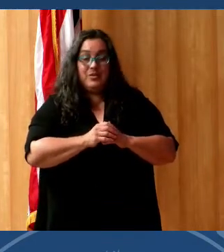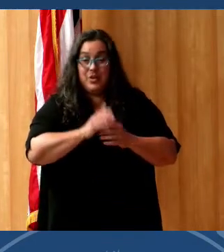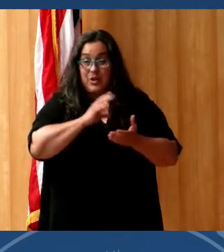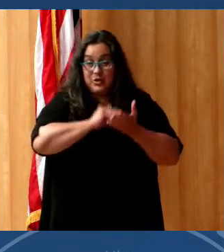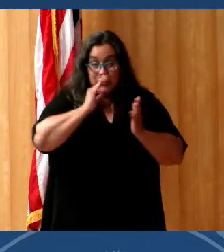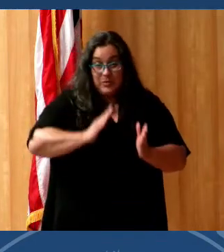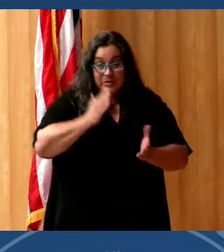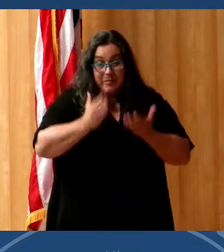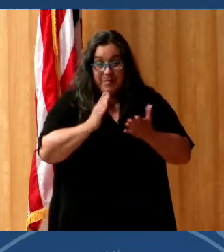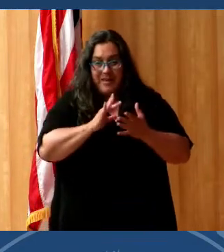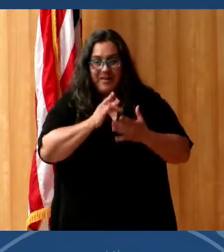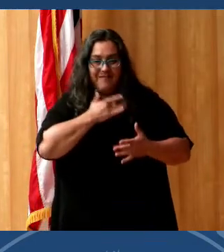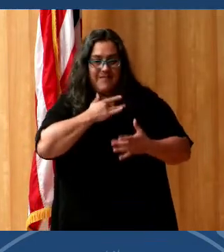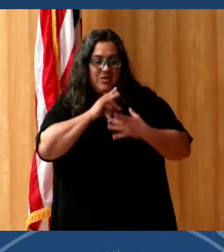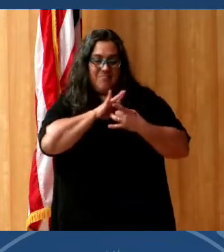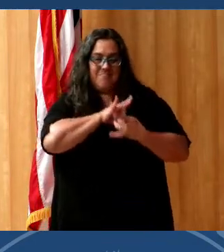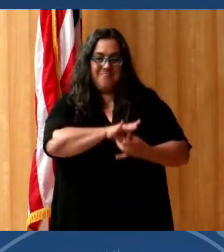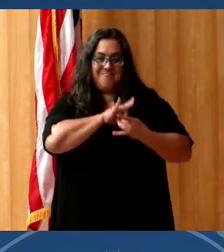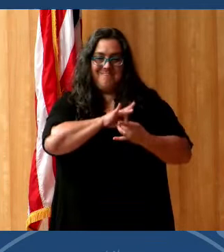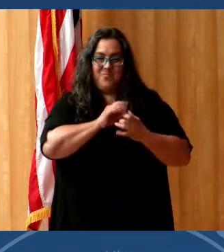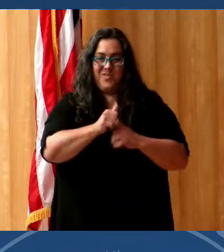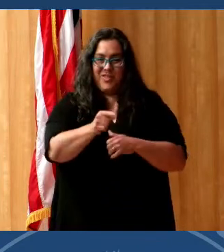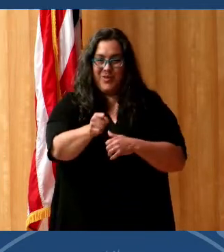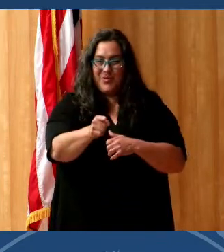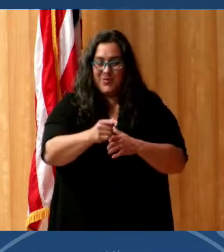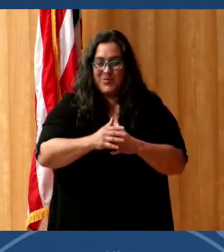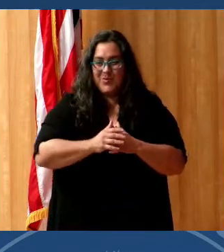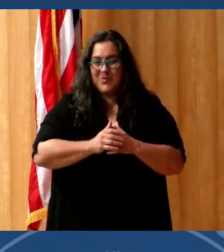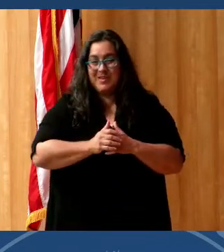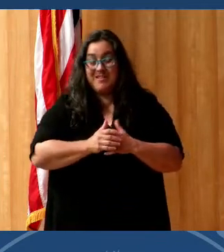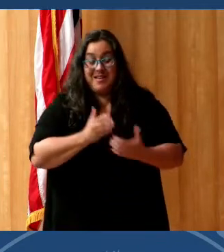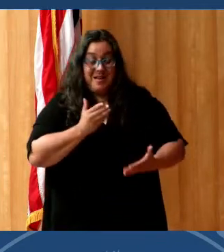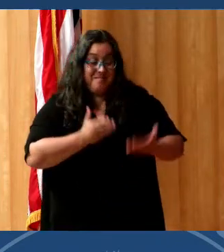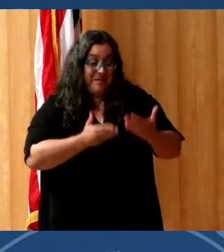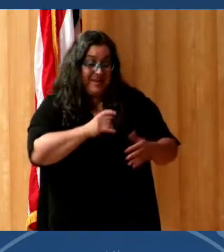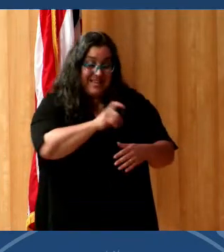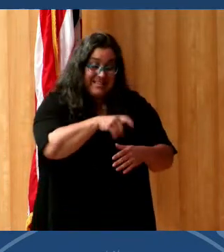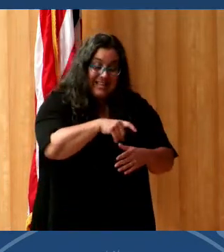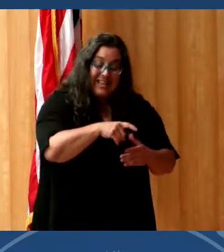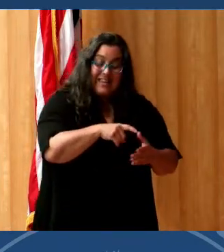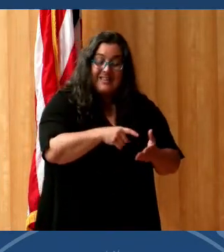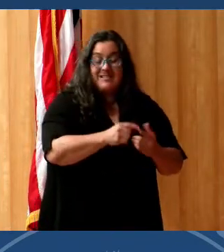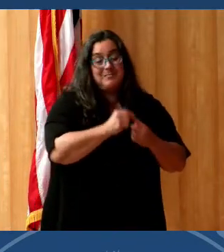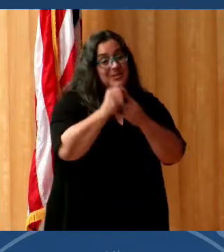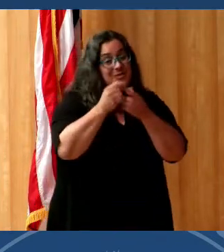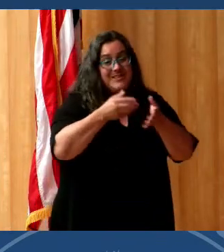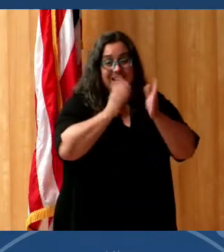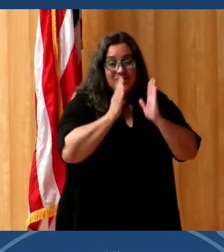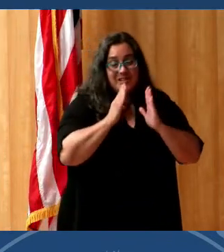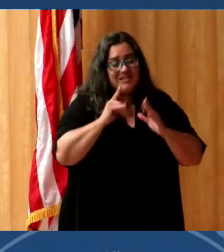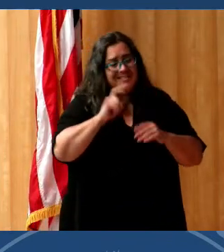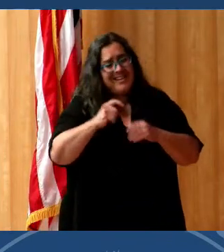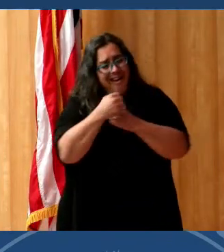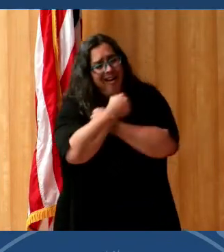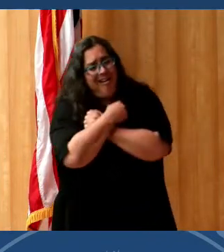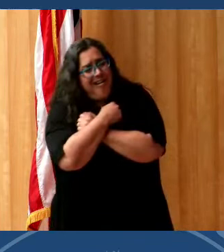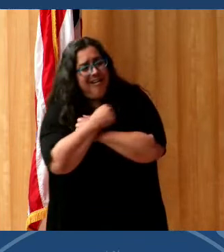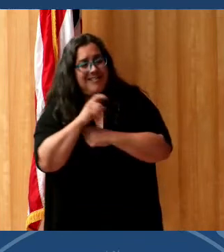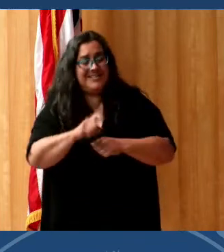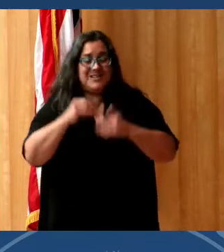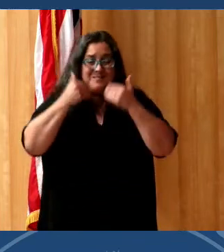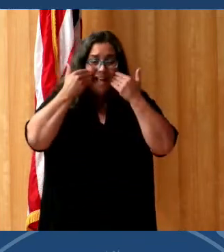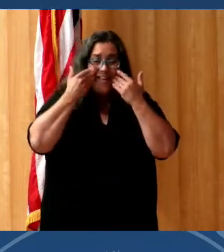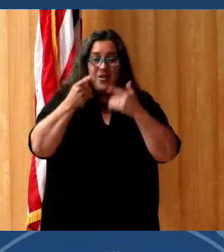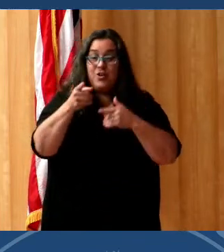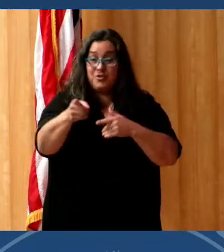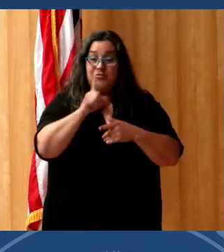right, and connected to you, and those that maybe either needed special attention, needed a hug, needed a smile, you